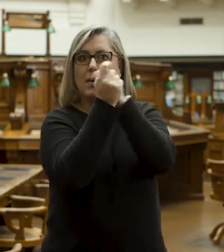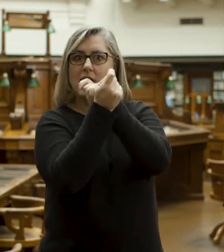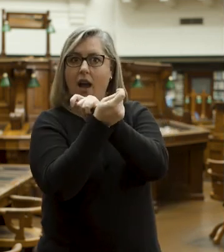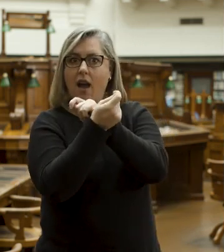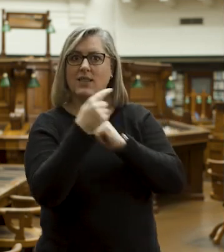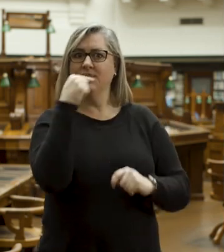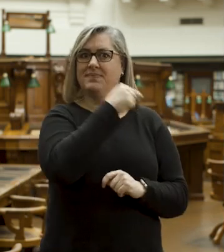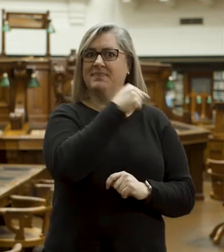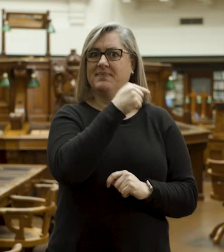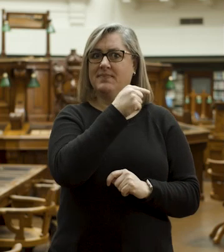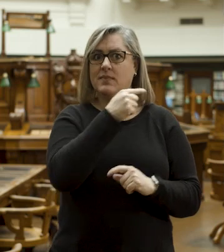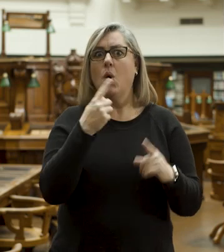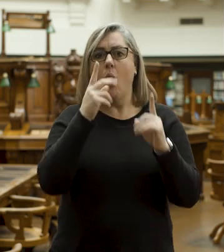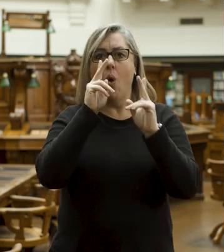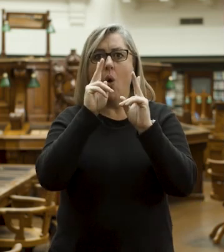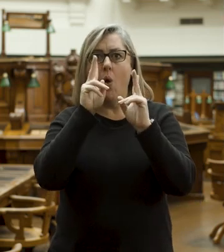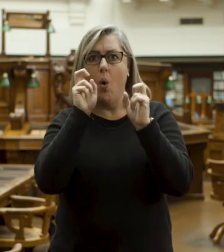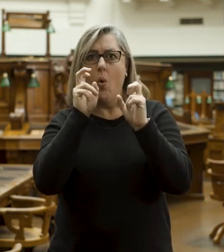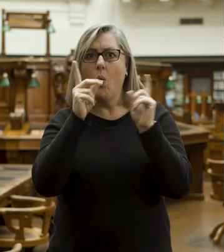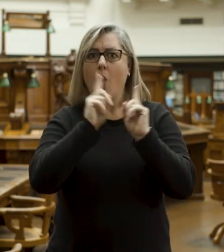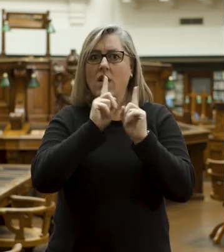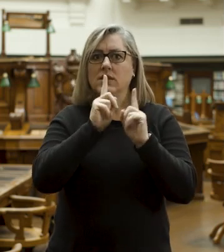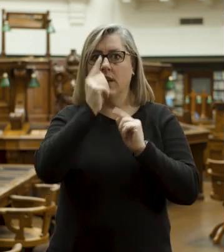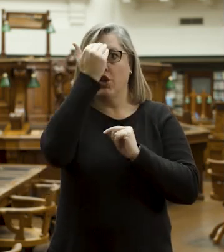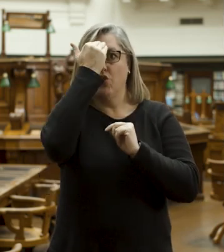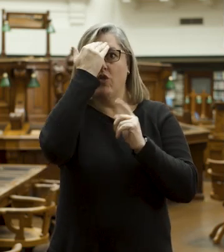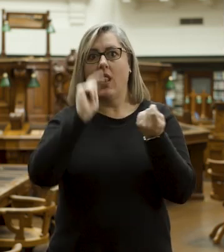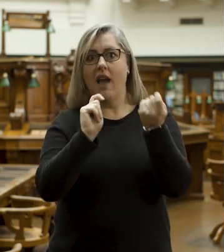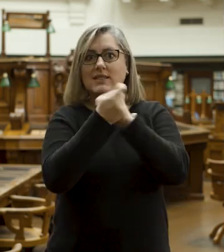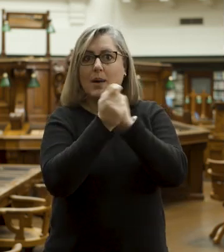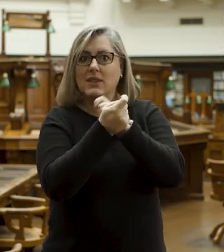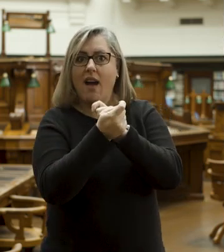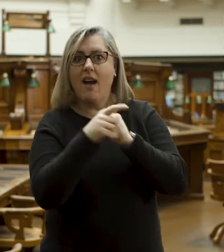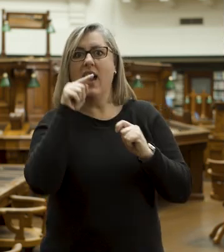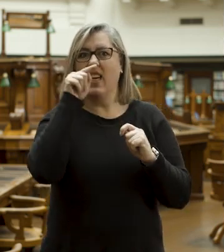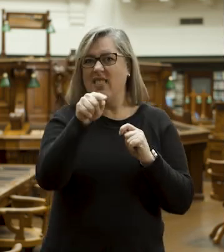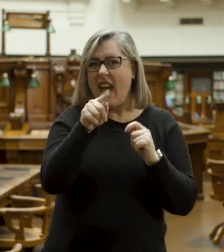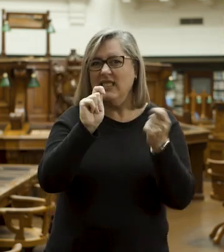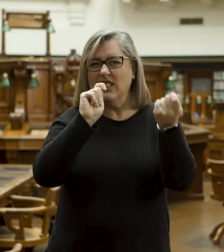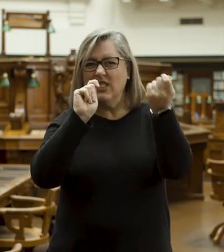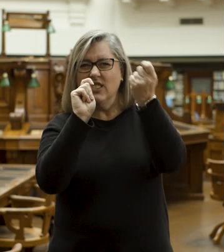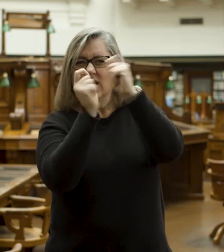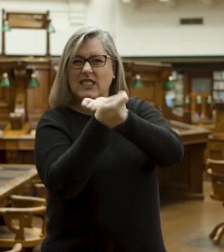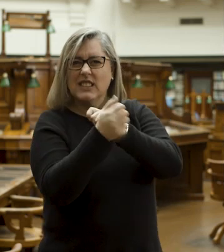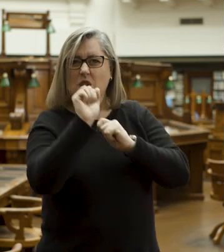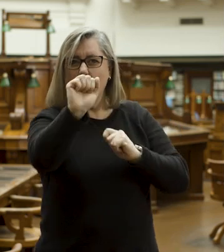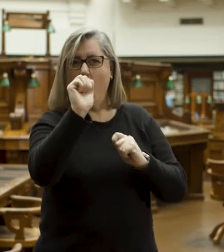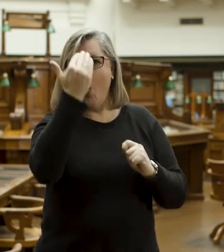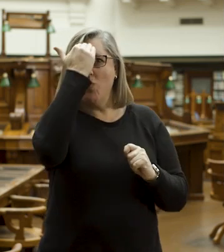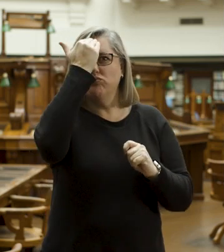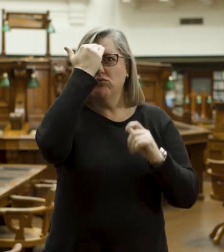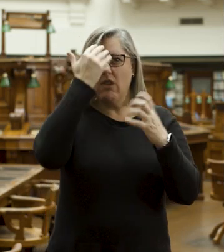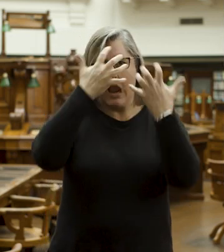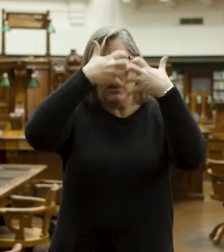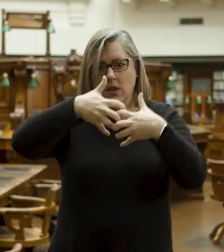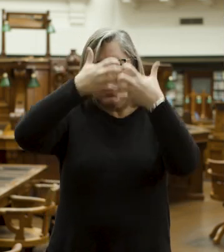This device is called a neural adapter. It does no less than manipulate the inner workings of the